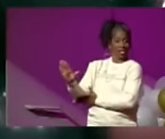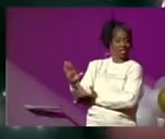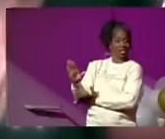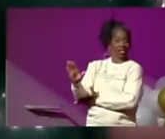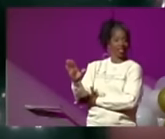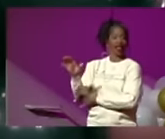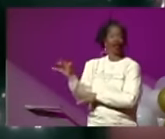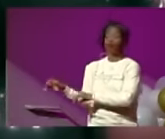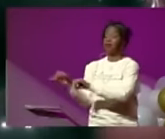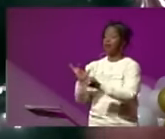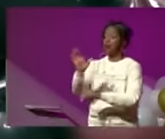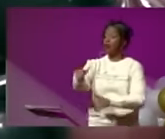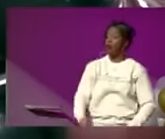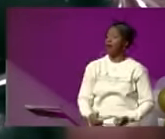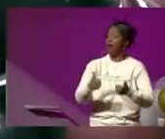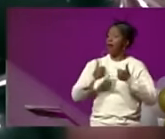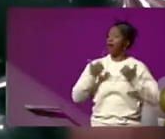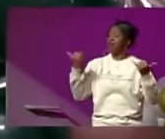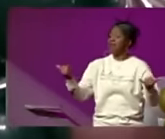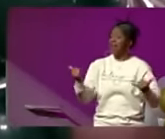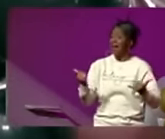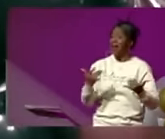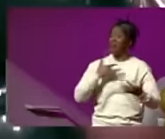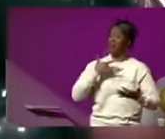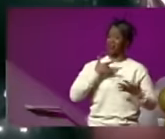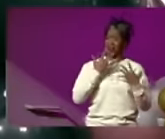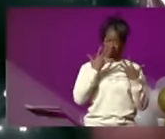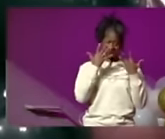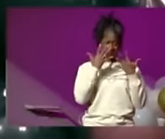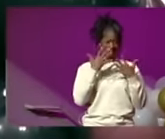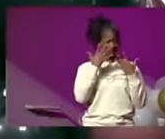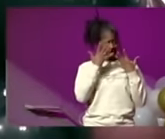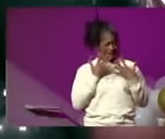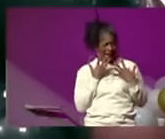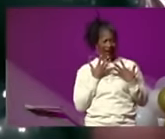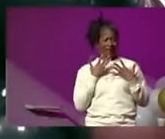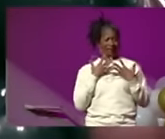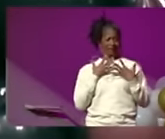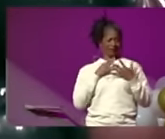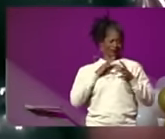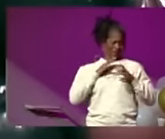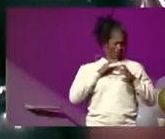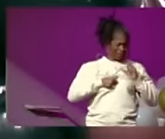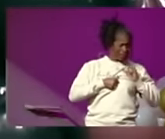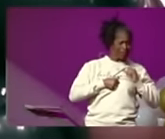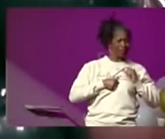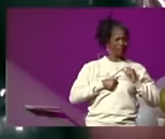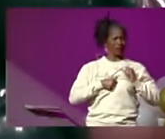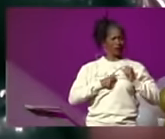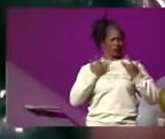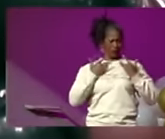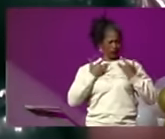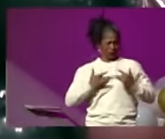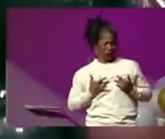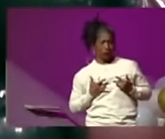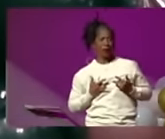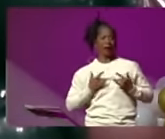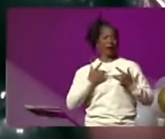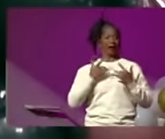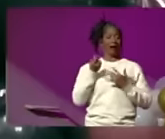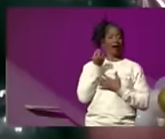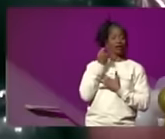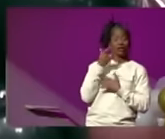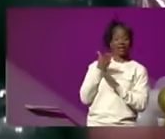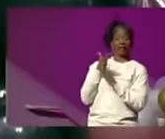to somebody in a dark situation, the previews are about to come on. I guess y'all didn't see the